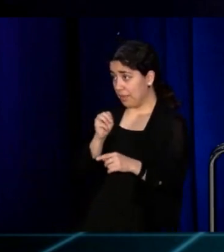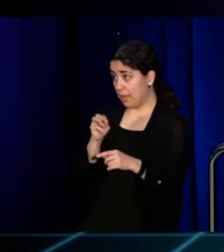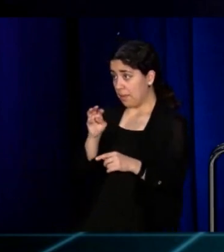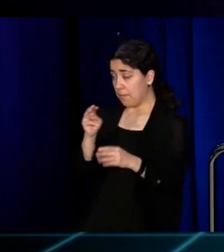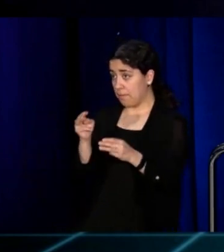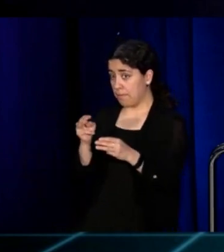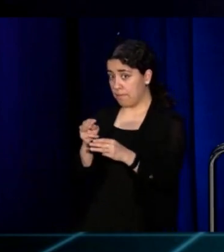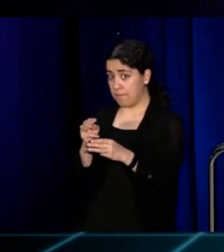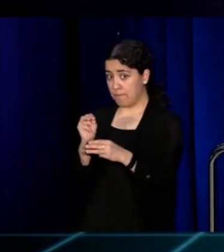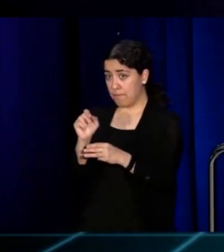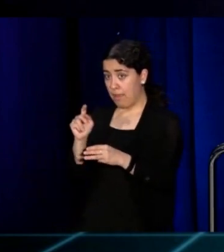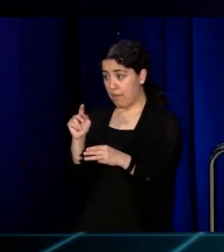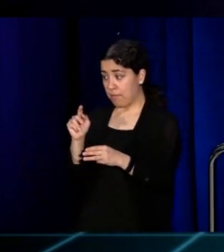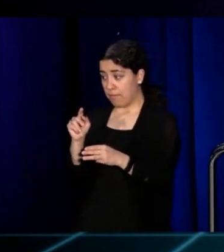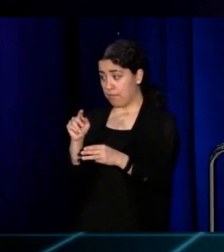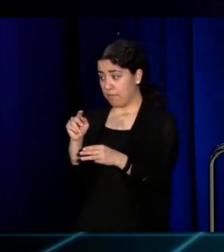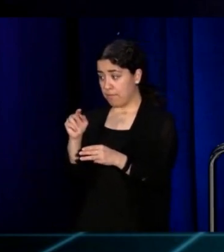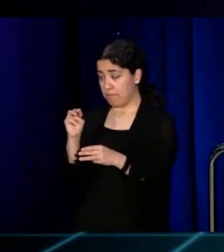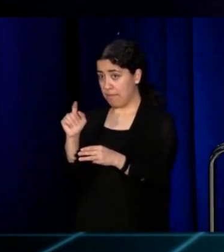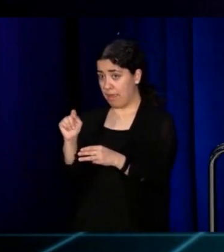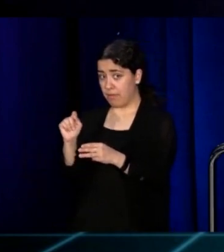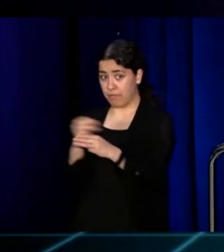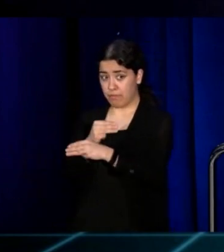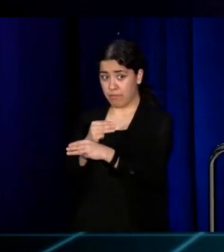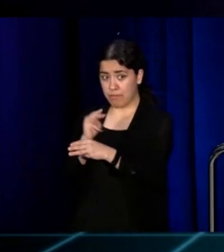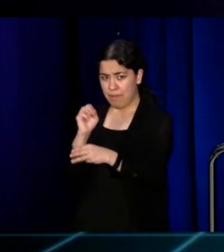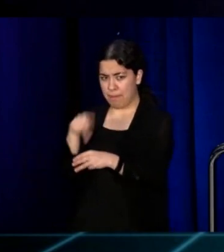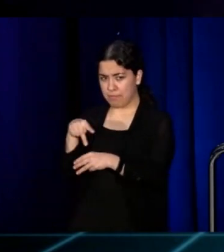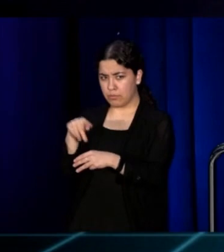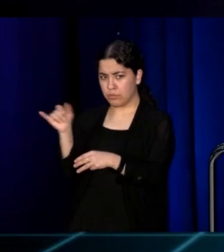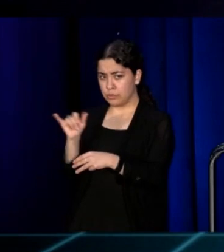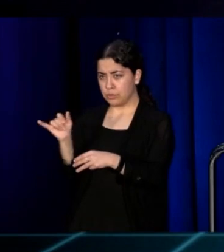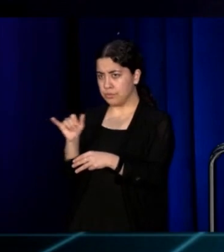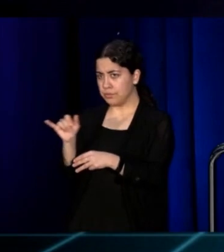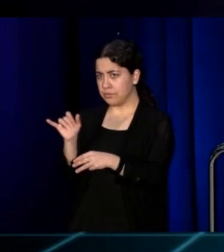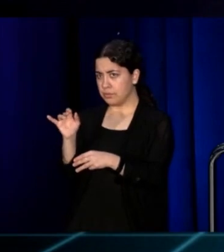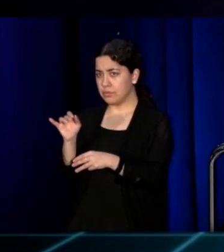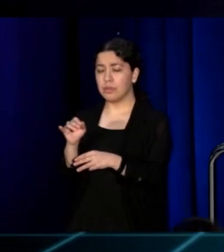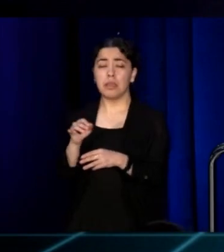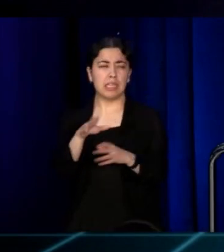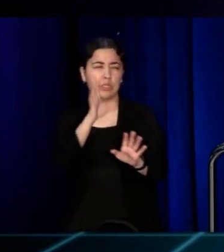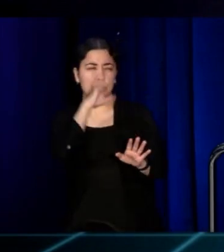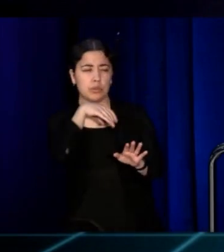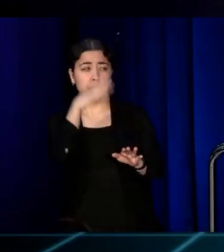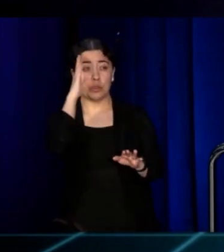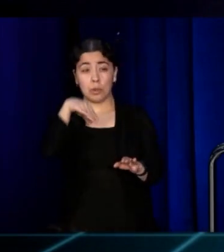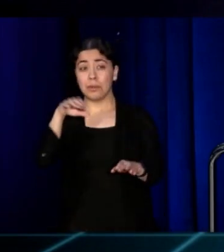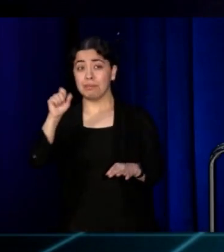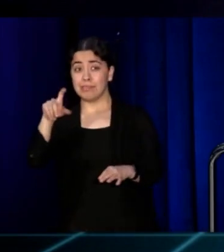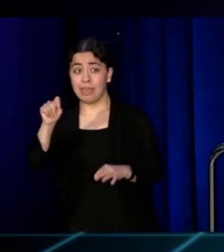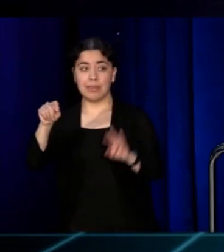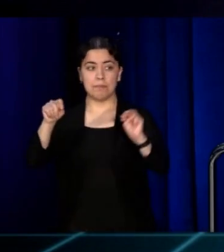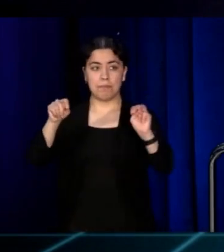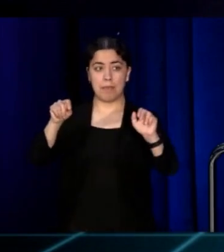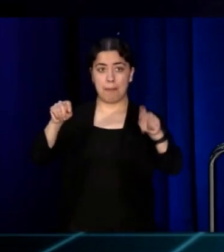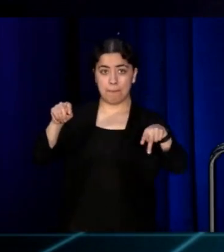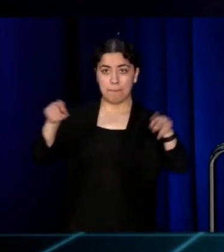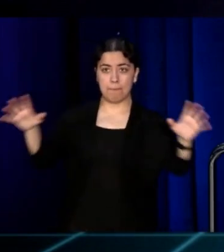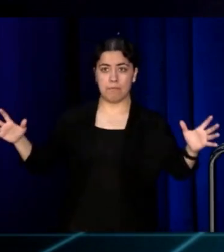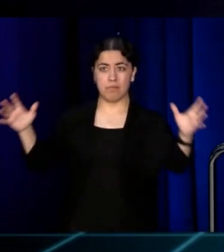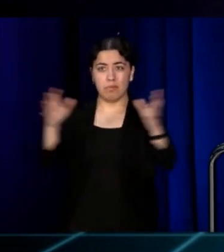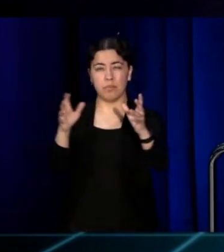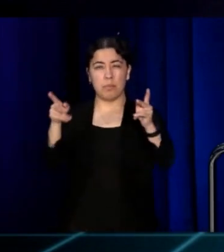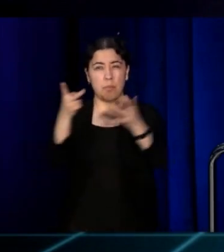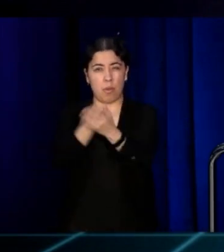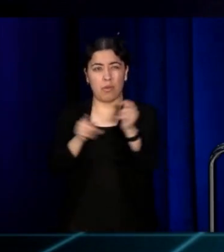too? Okay, so this one's actually a little bit weird, even though sets and maps are, just JavaScript. This set will actually be the